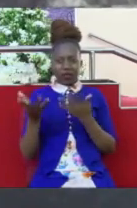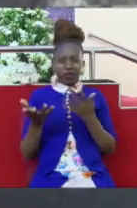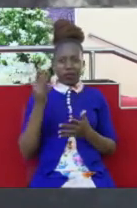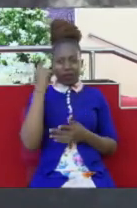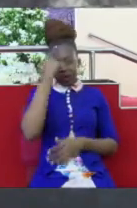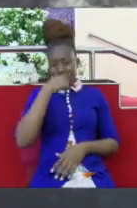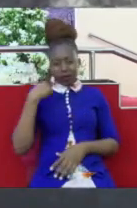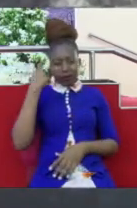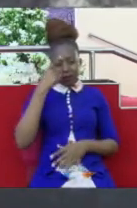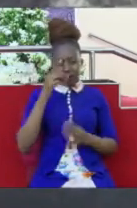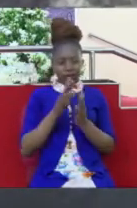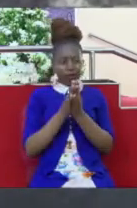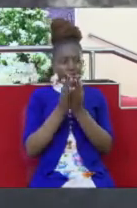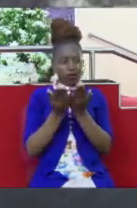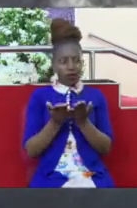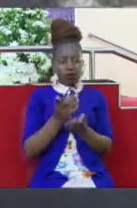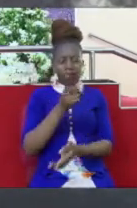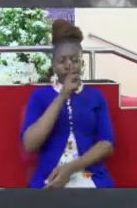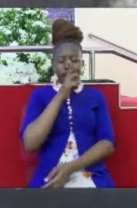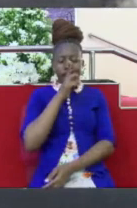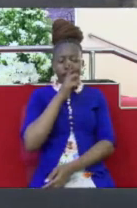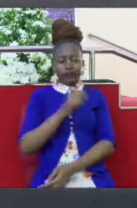YouTube, ufunga mdomo.